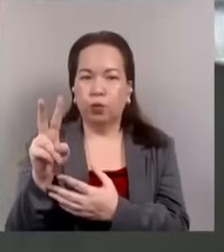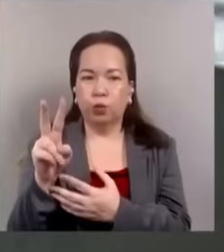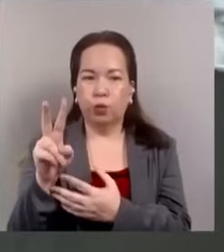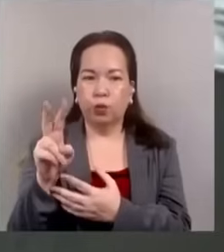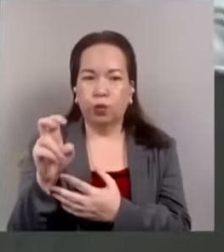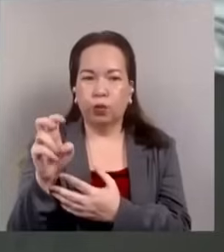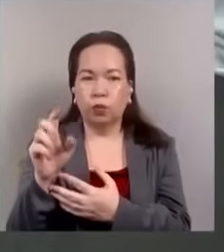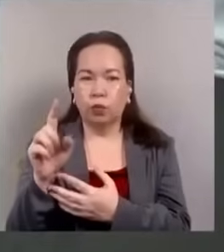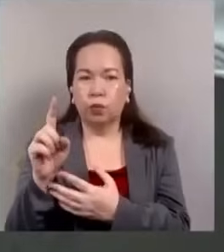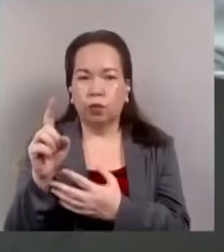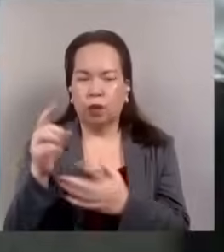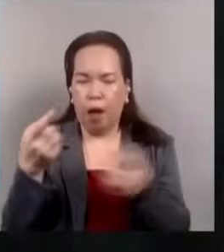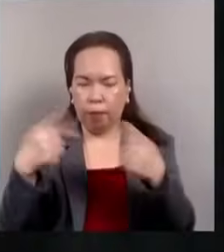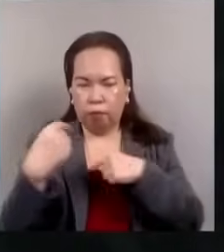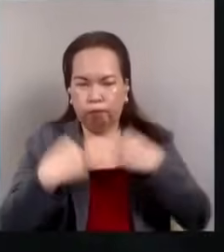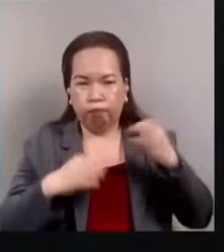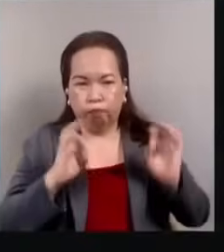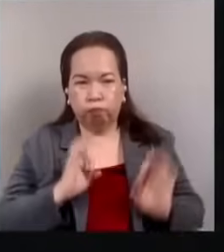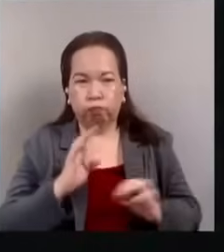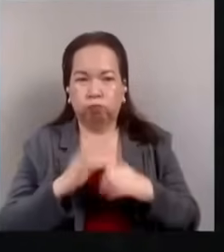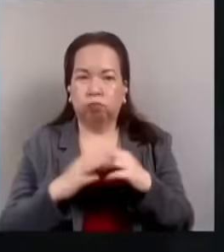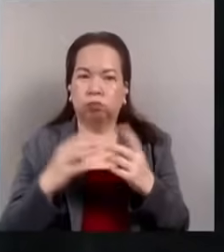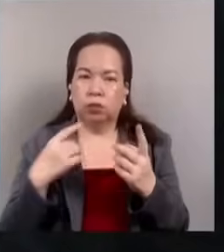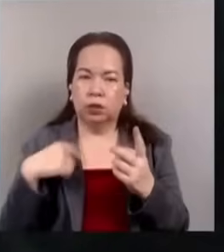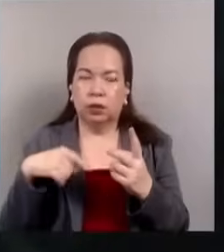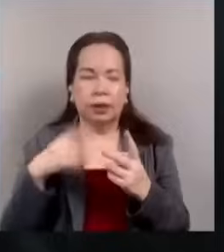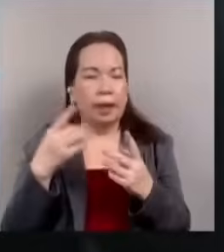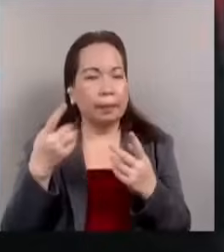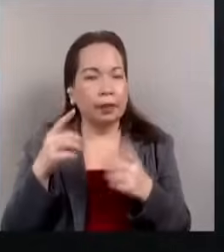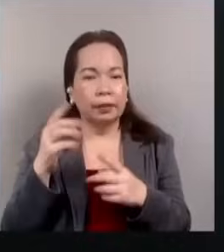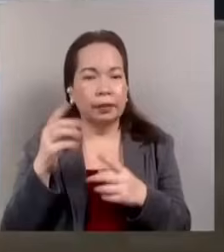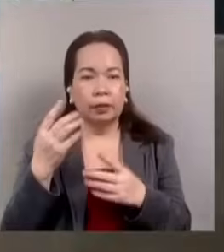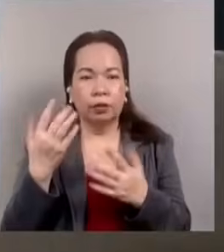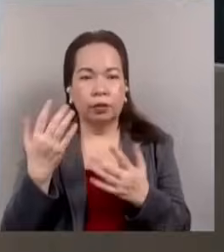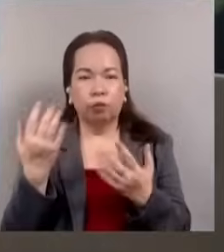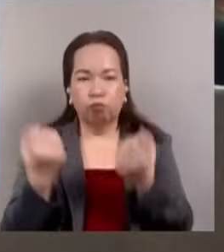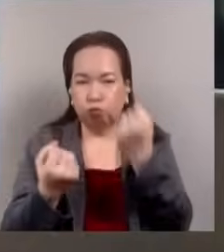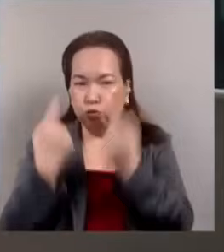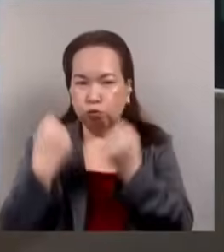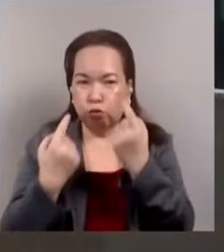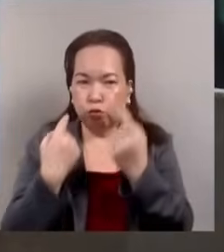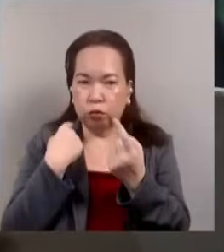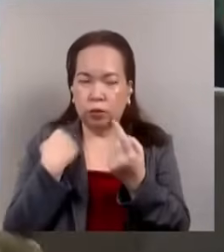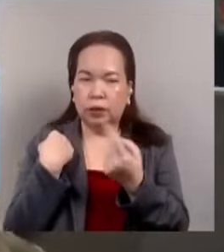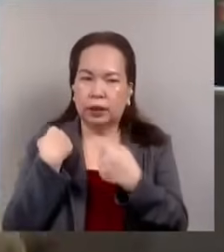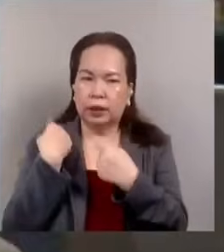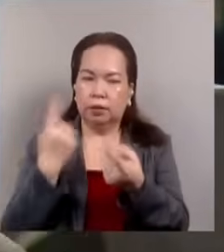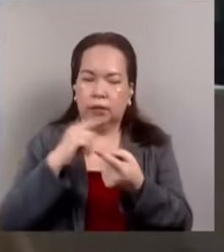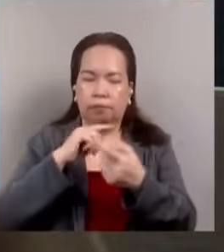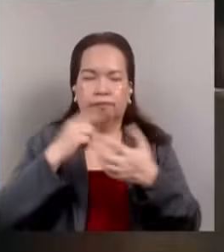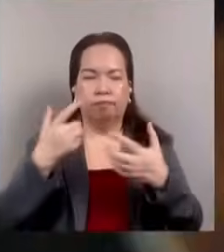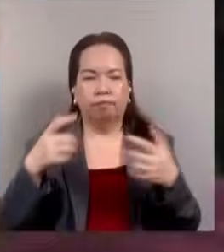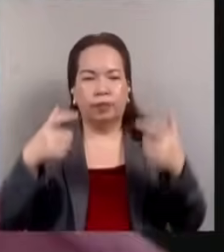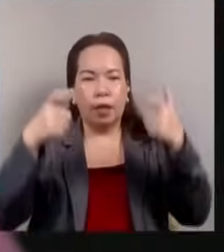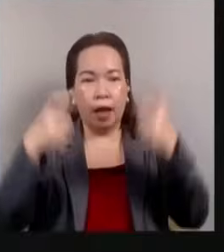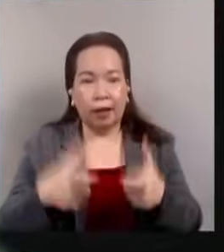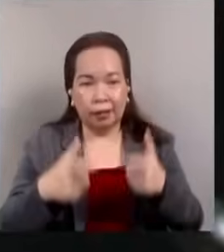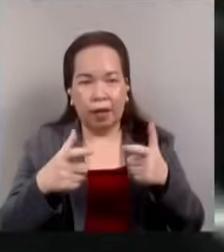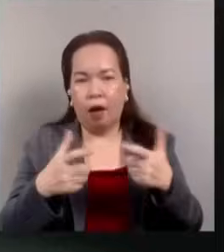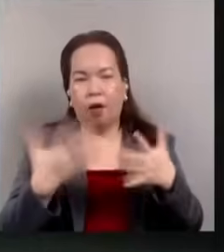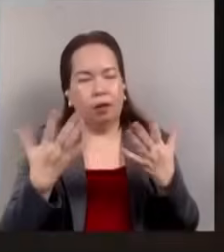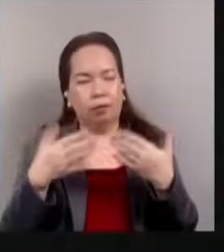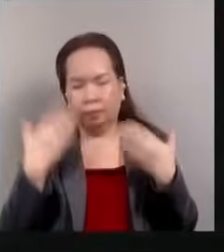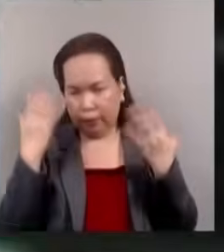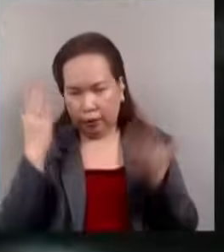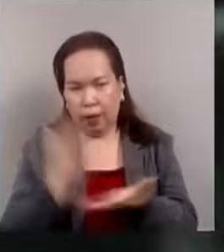the recently concluded New Year festivities, the first since lockdown restrictions were totally eased, and the first